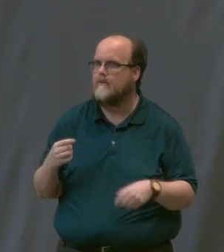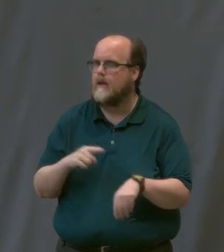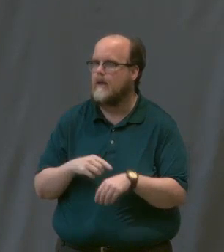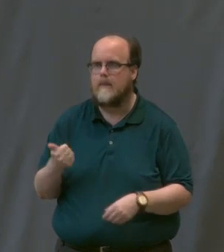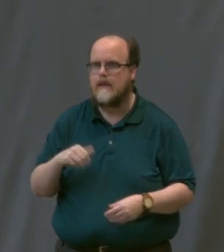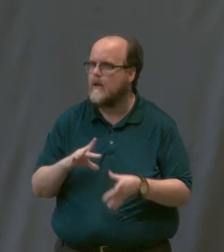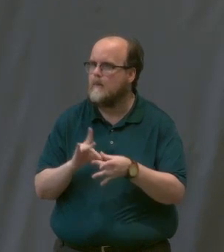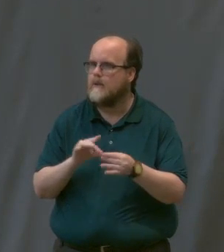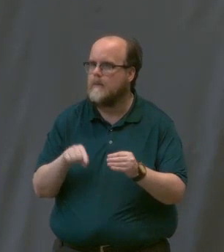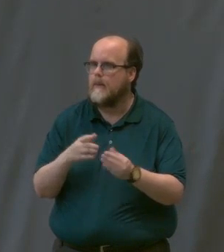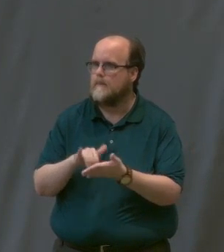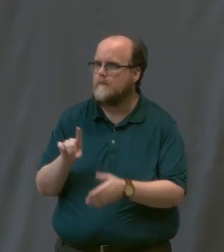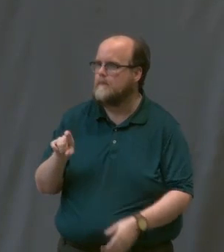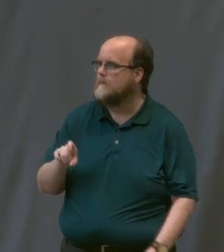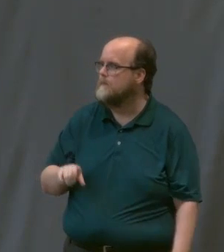on that?